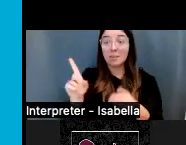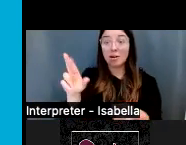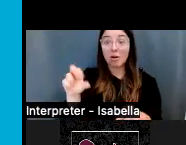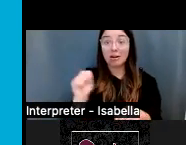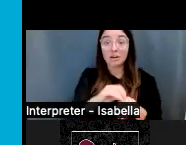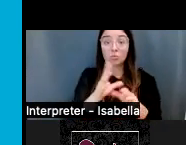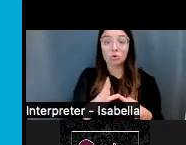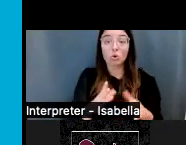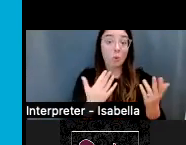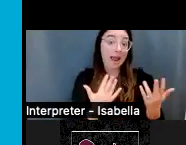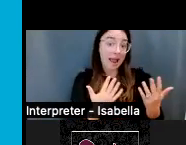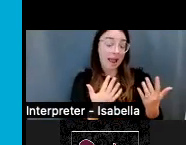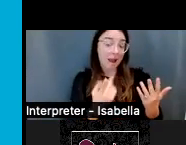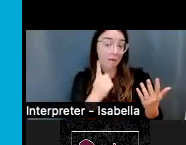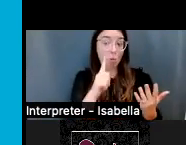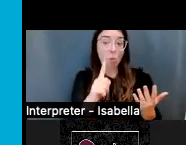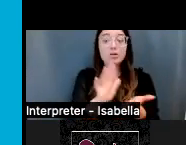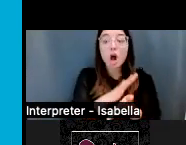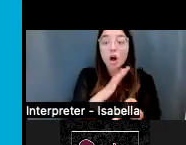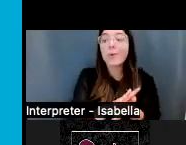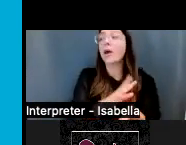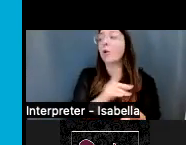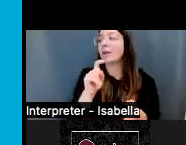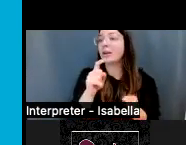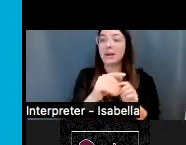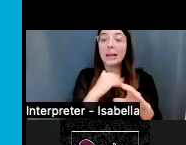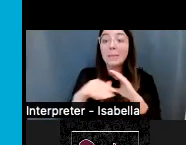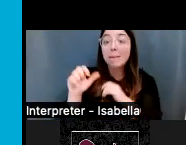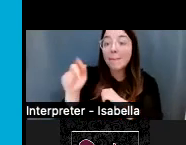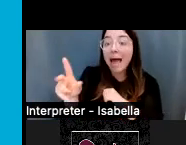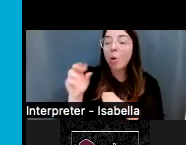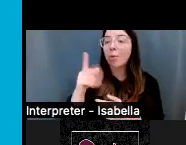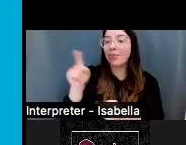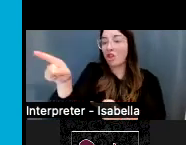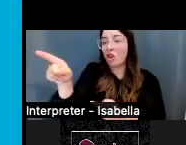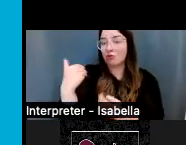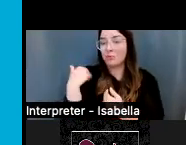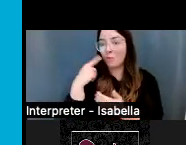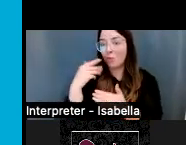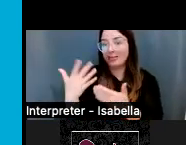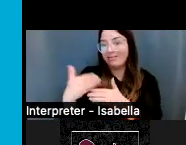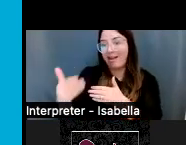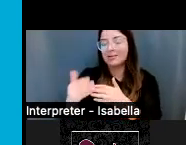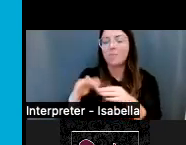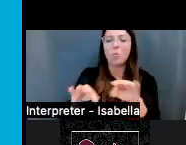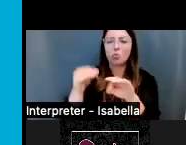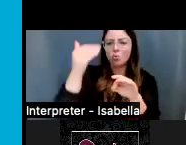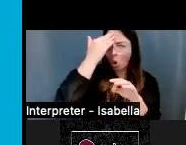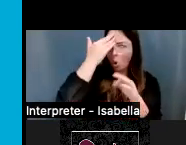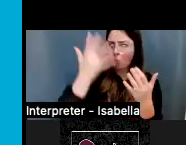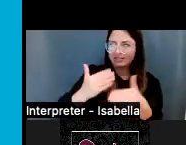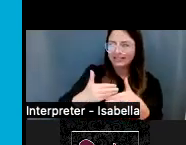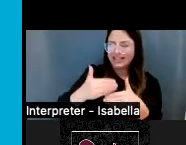or information about something? Do they need a response about something? Do they need to do something next? If you have a really clear sense of where you're going next